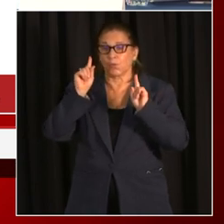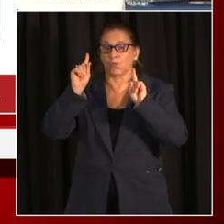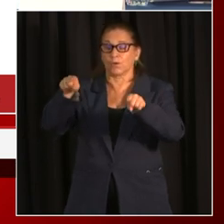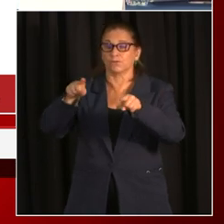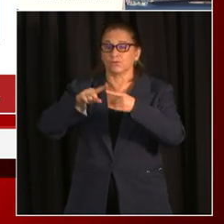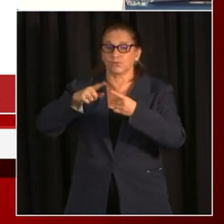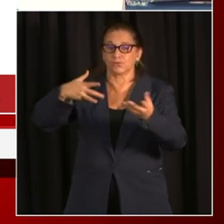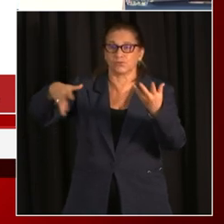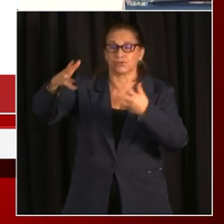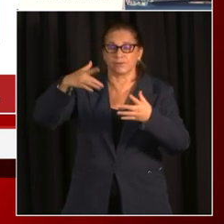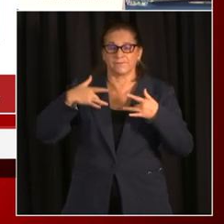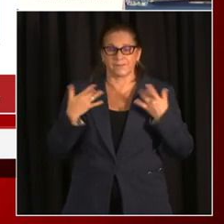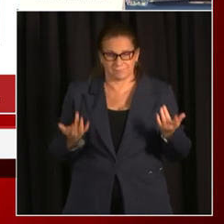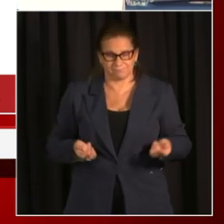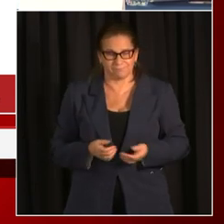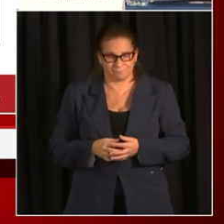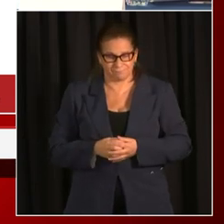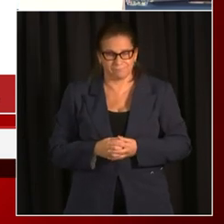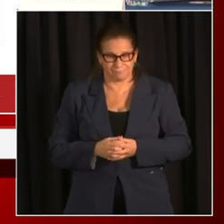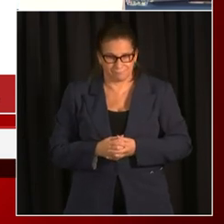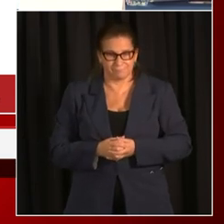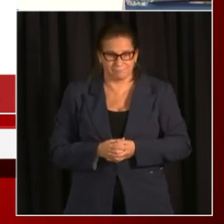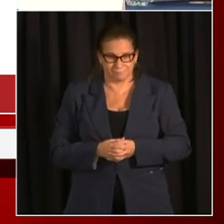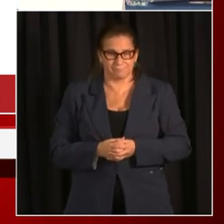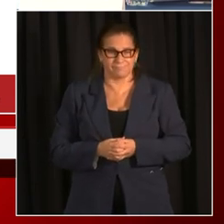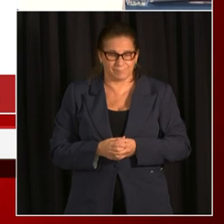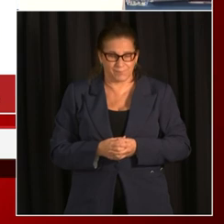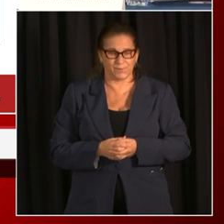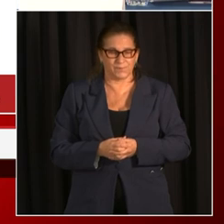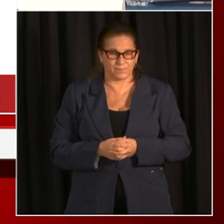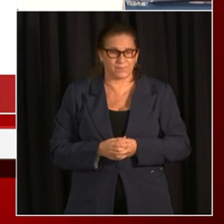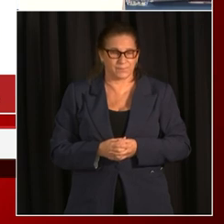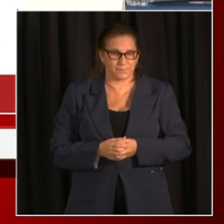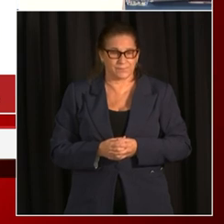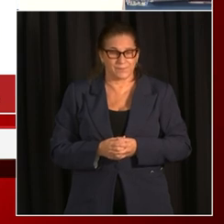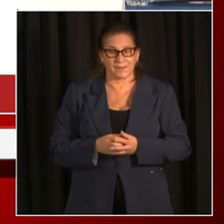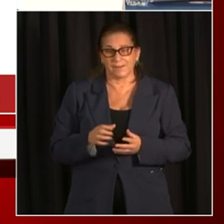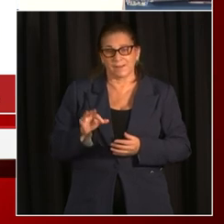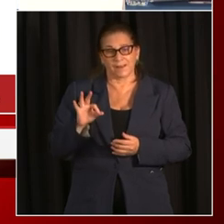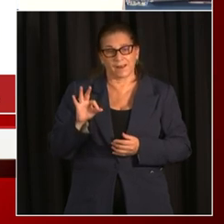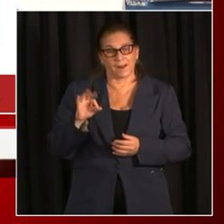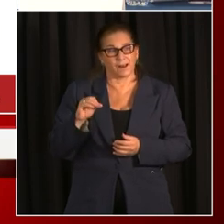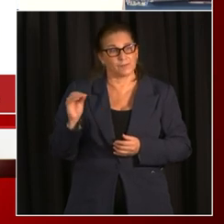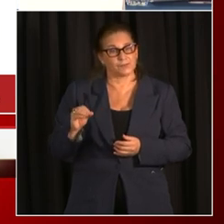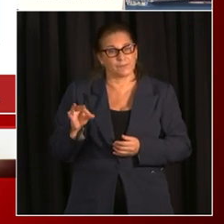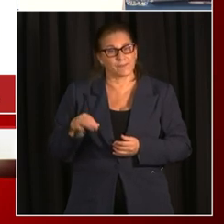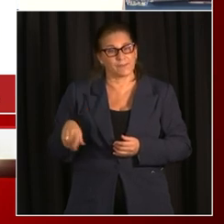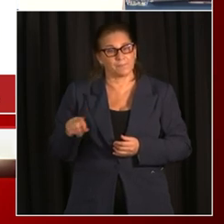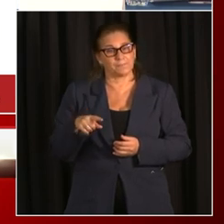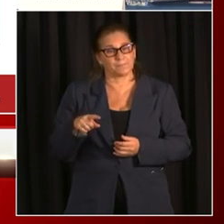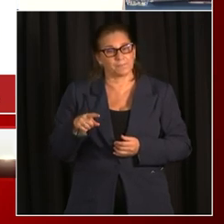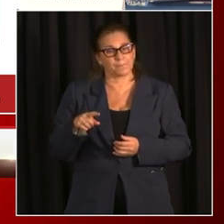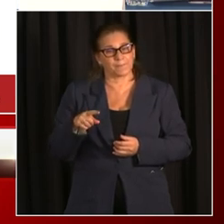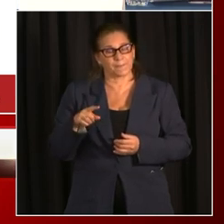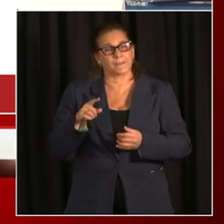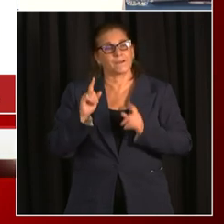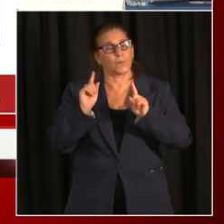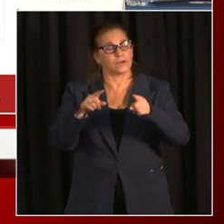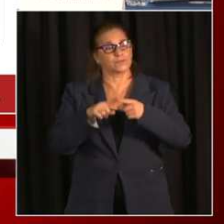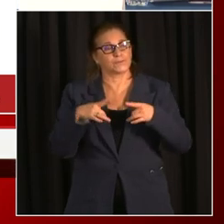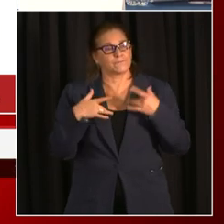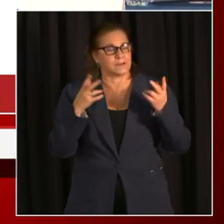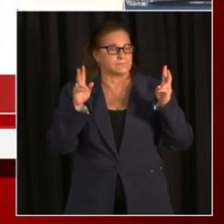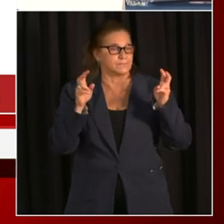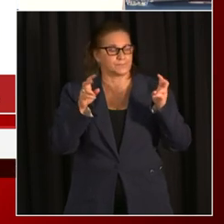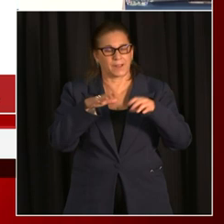event have attended an event where 90% of them have an attended event where it's less than 50 people.